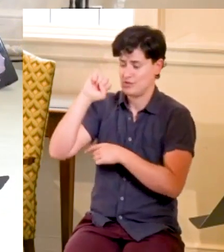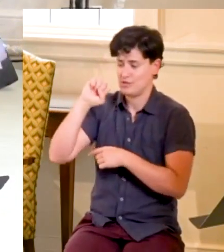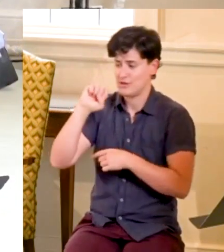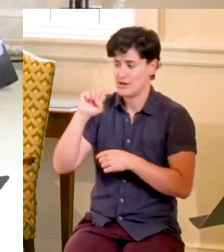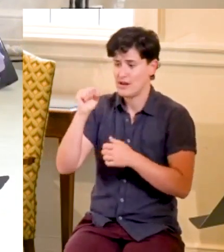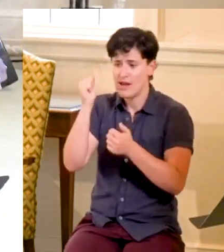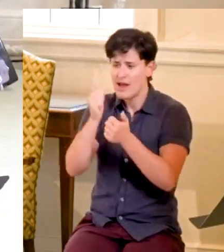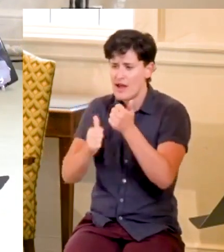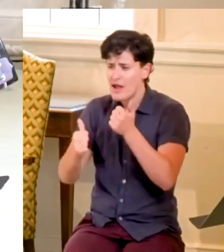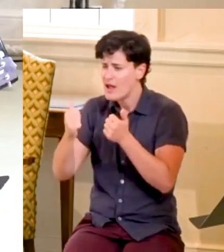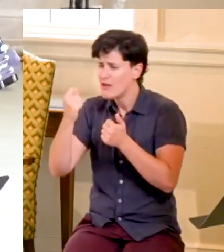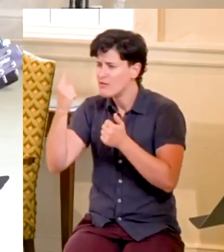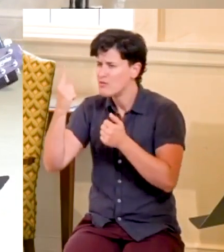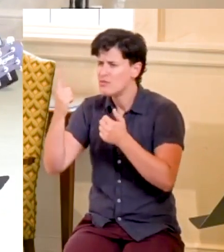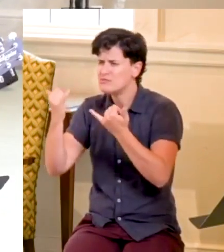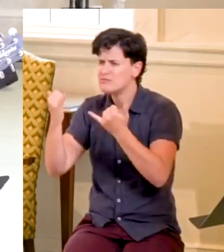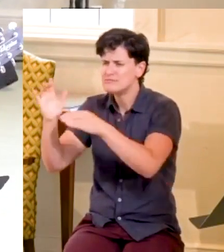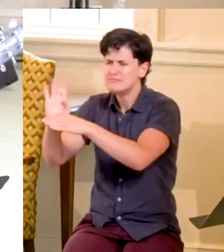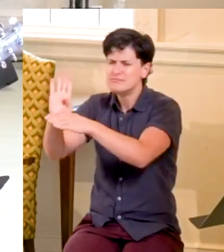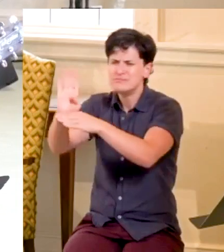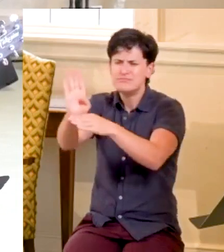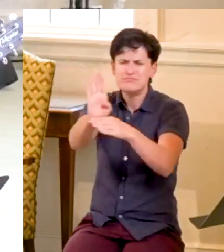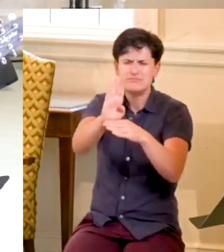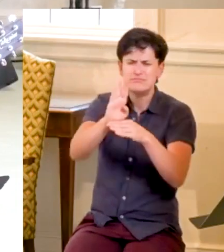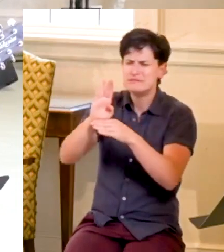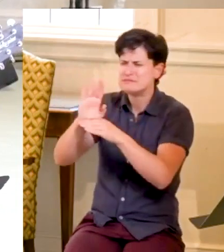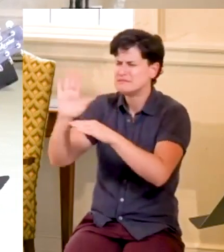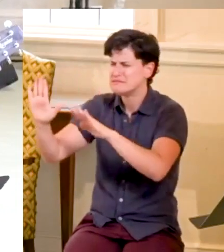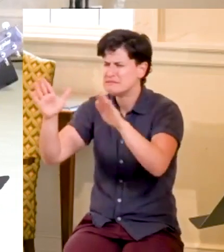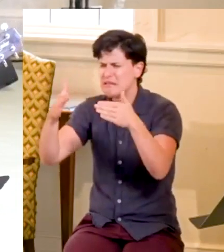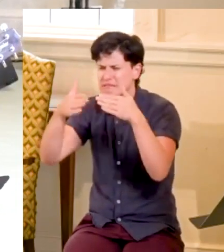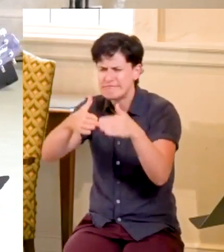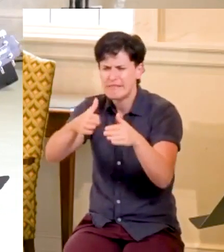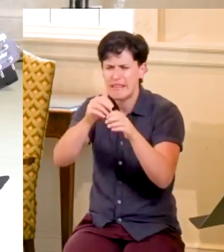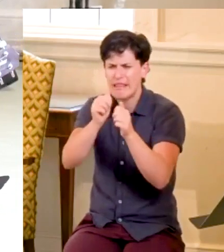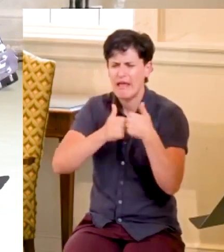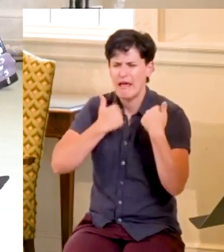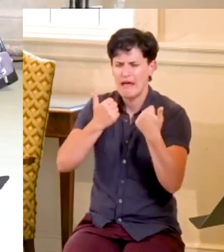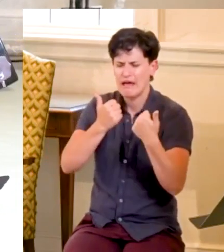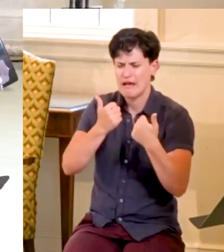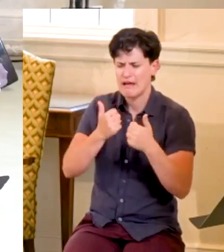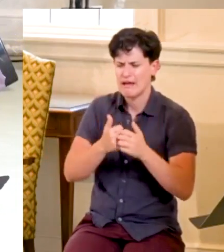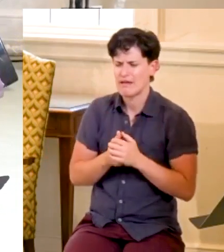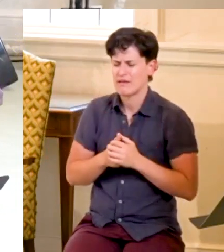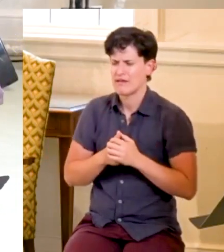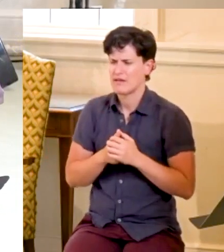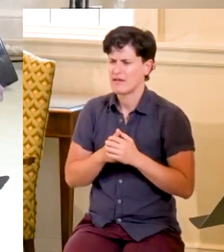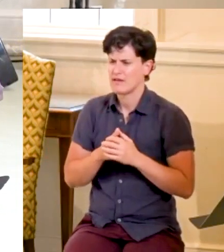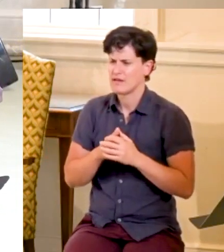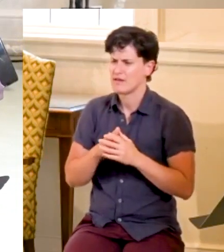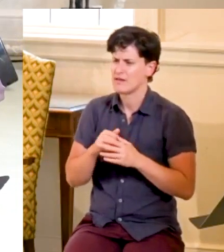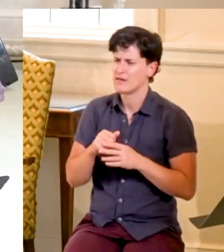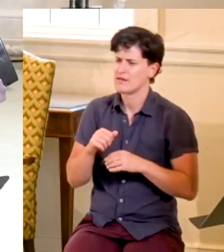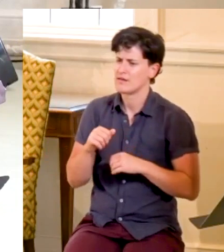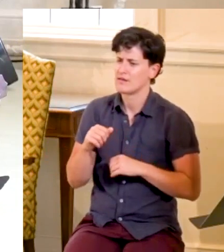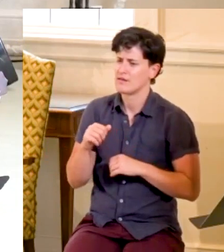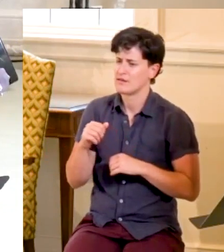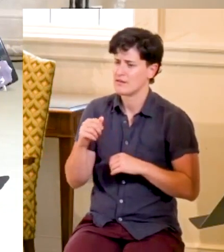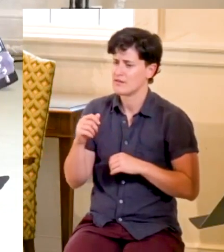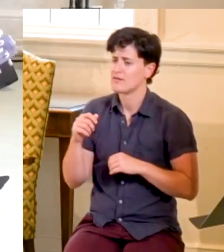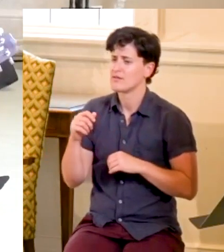Everyone's so busy now, but do we move ahead? The planets hurling